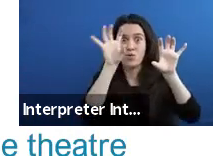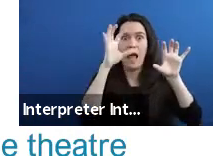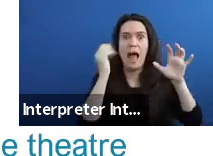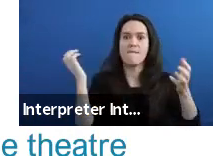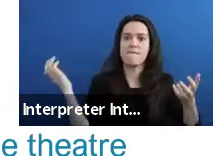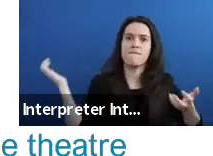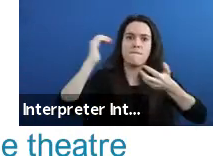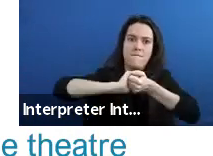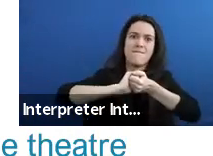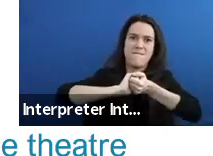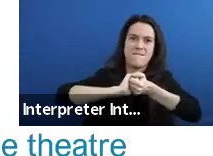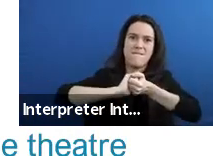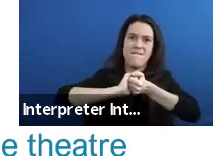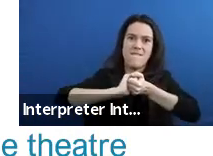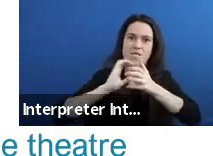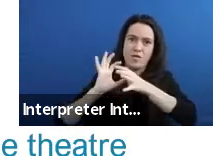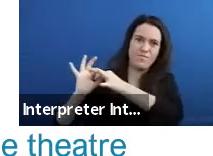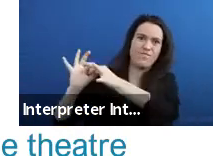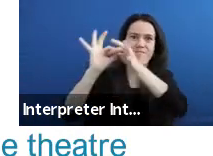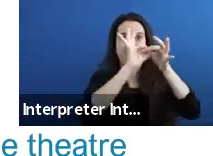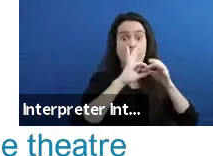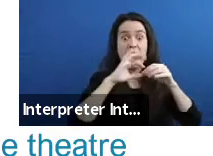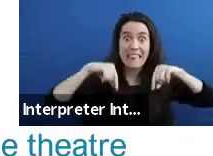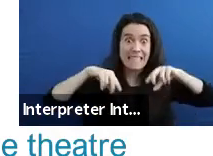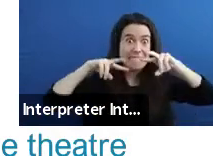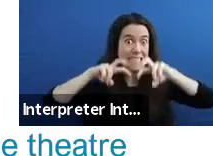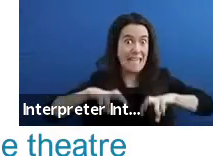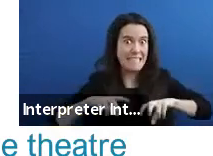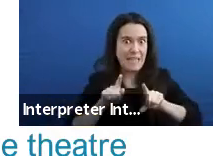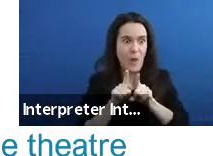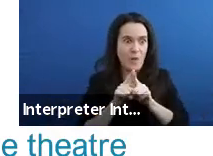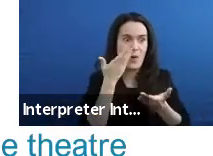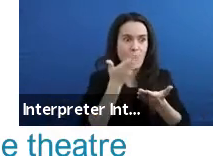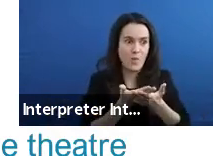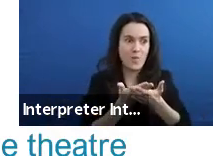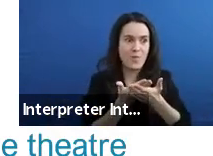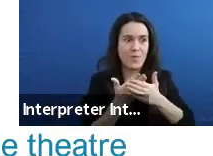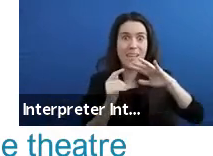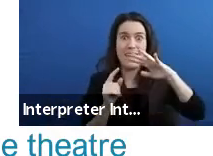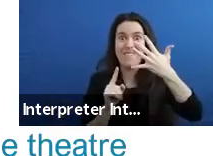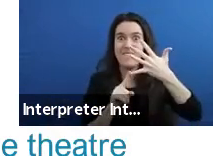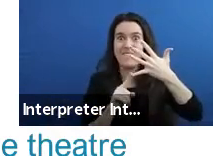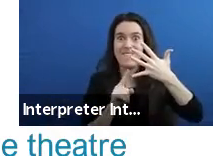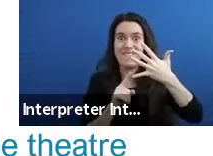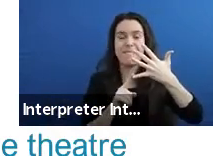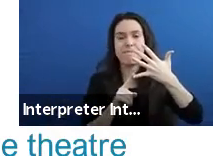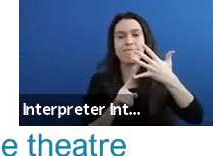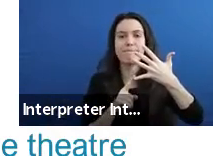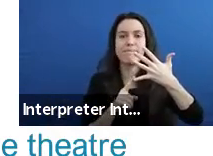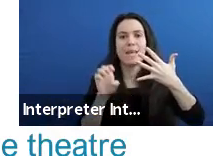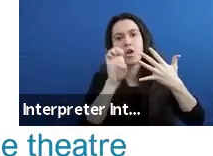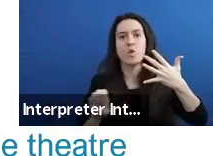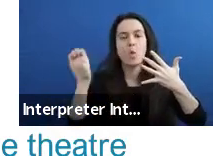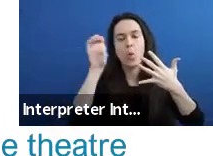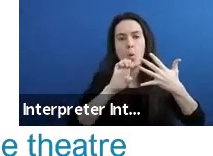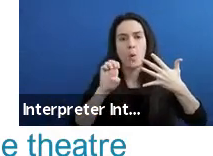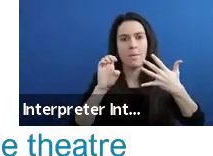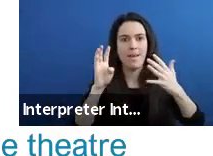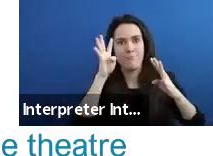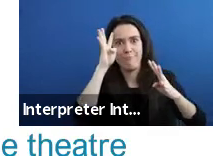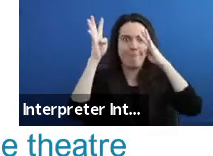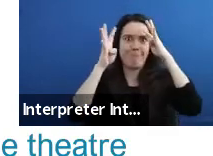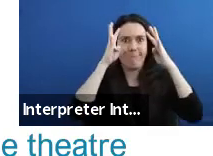call, the present study, and the present forum and European theater initiatives. So I will stop here and